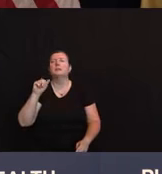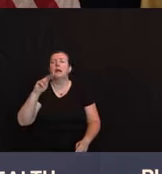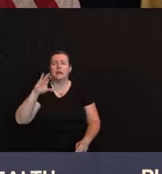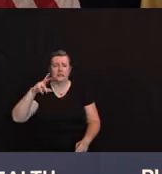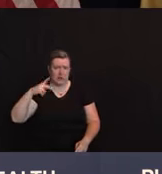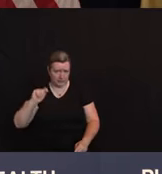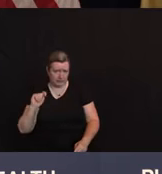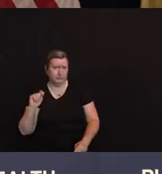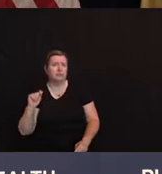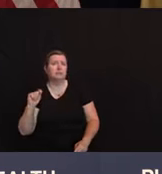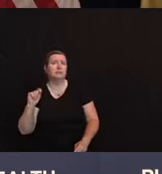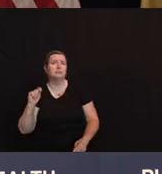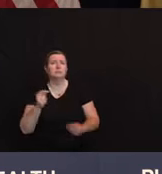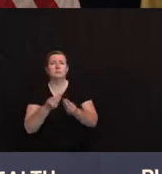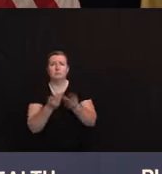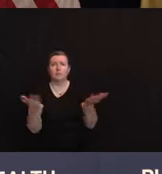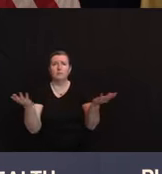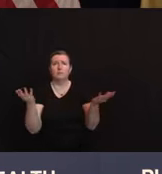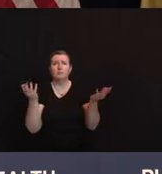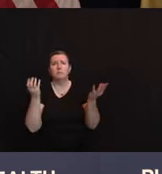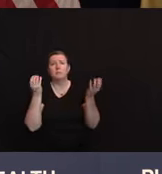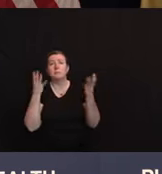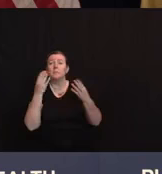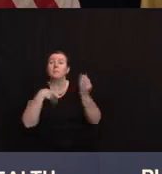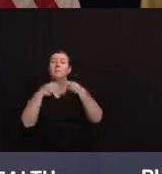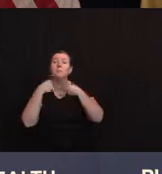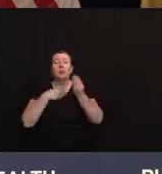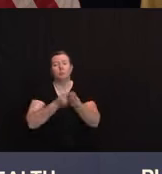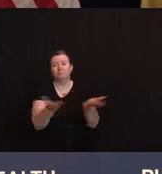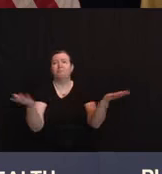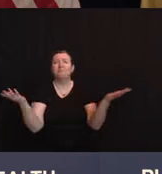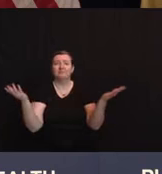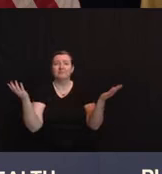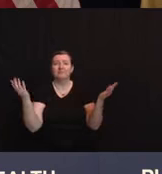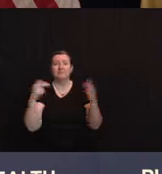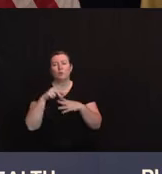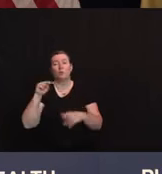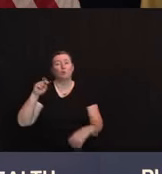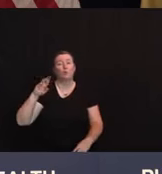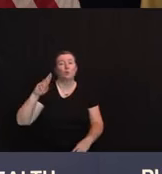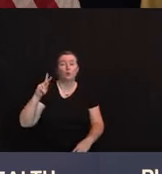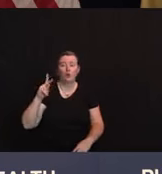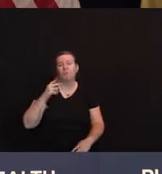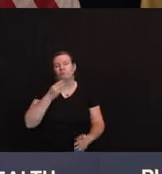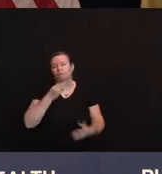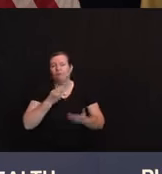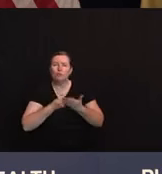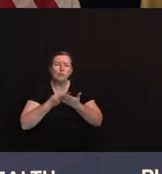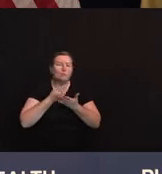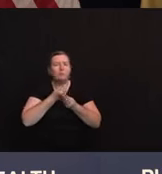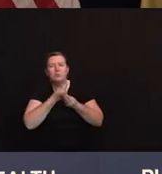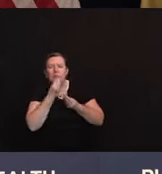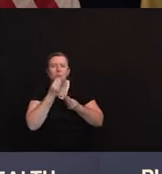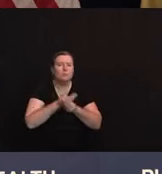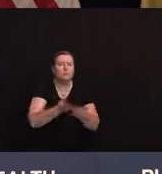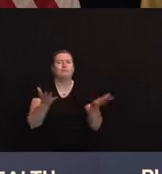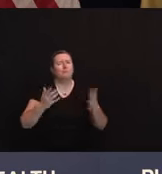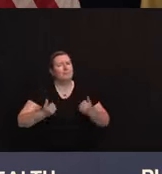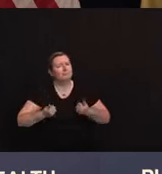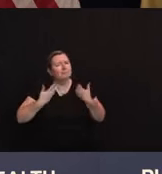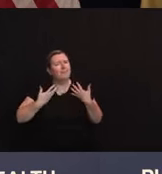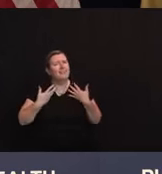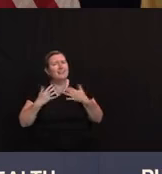the community up there off of Hawthorne Ave in Newark, and the sense of community that was felt there, the appreciation,